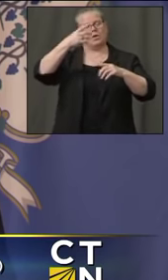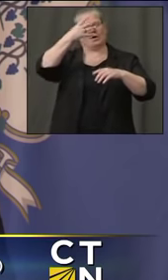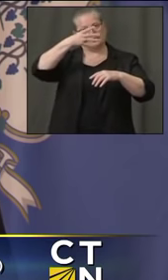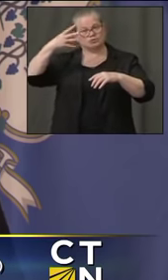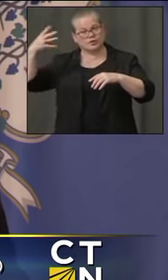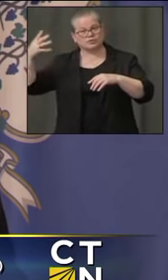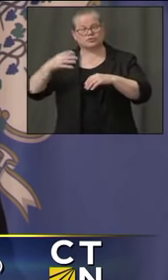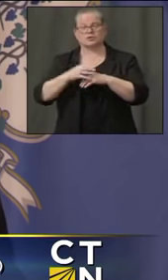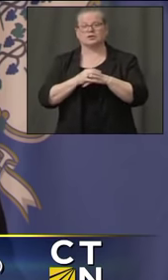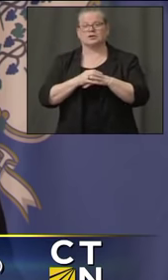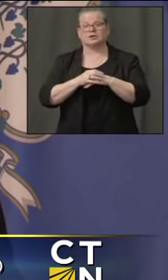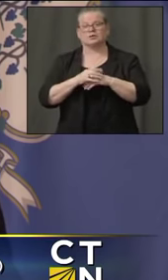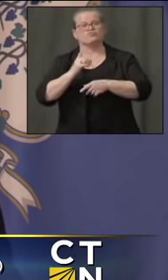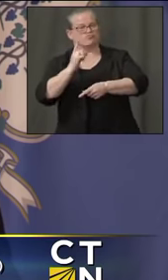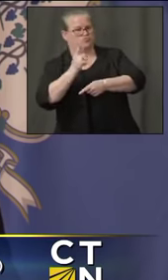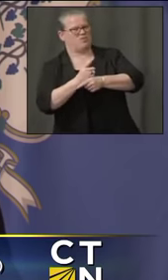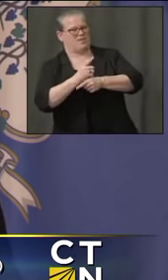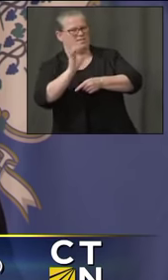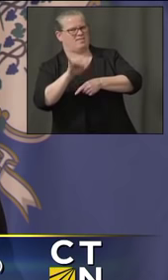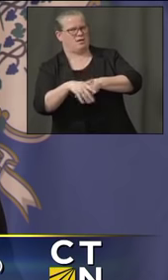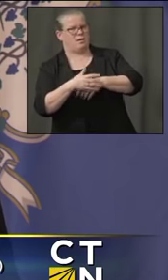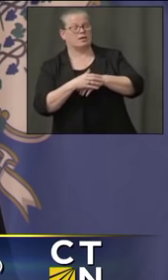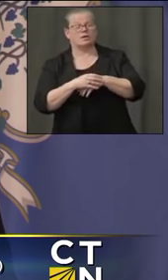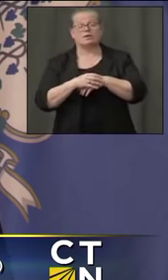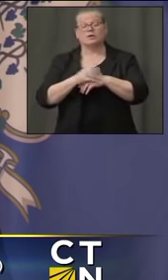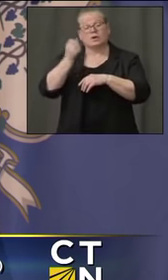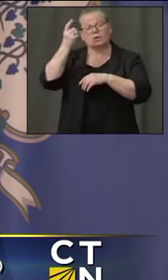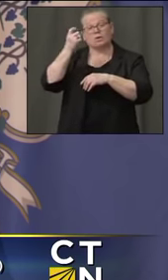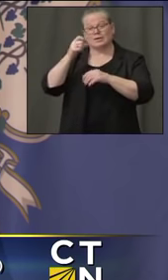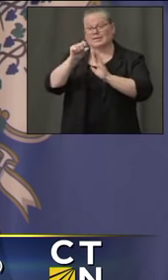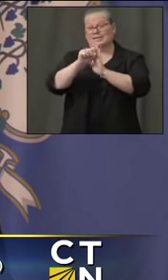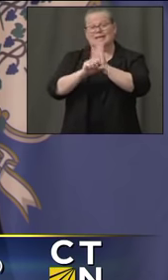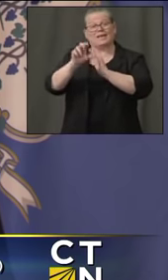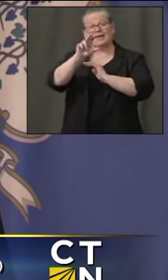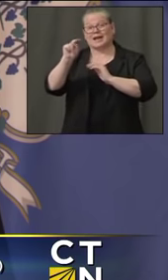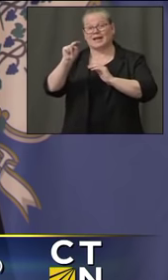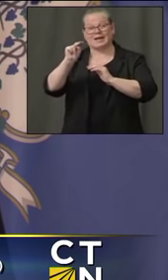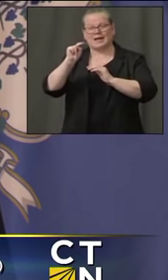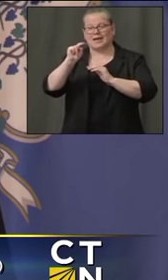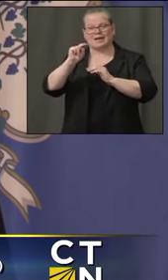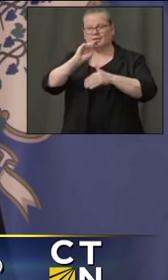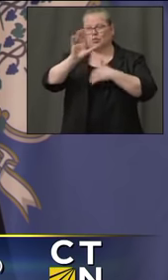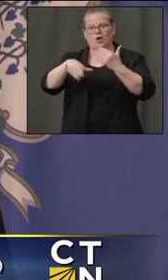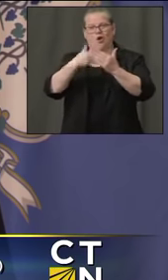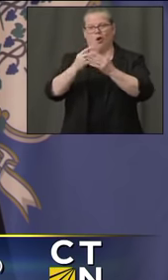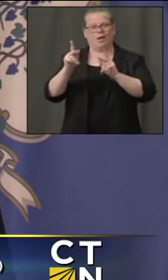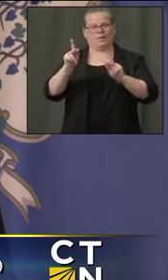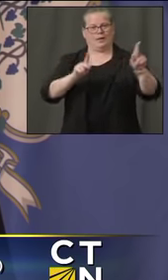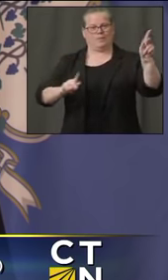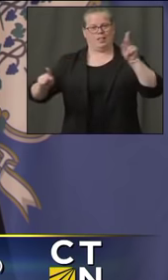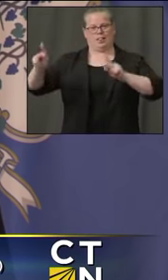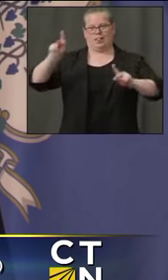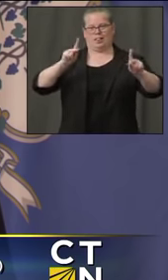God's children here in the state of Connecticut, and the COVID virus does not differentiate between immigrants